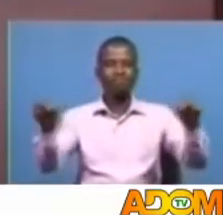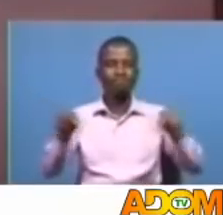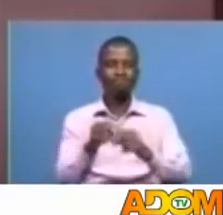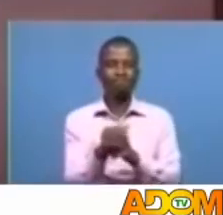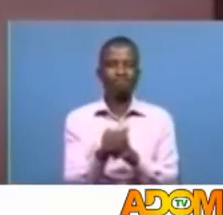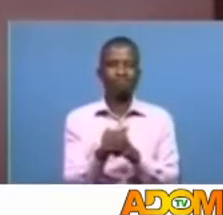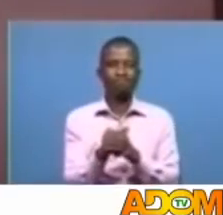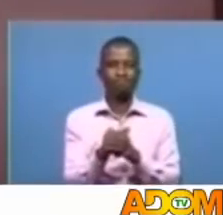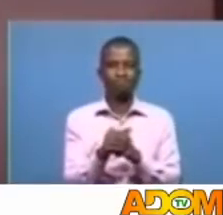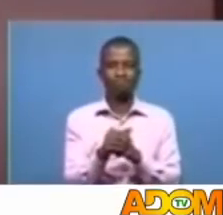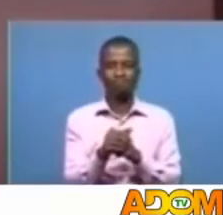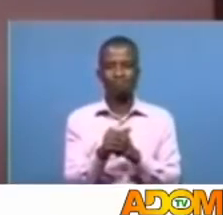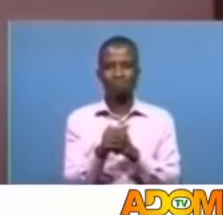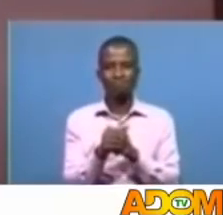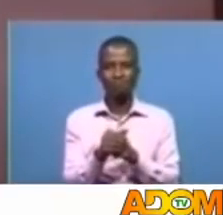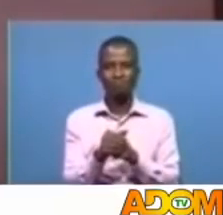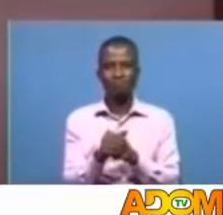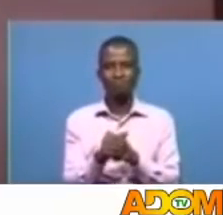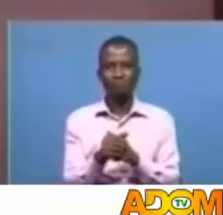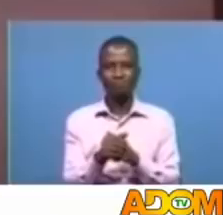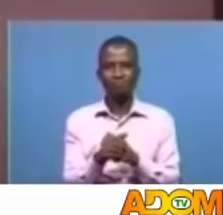It is